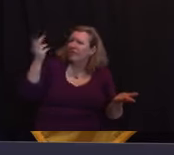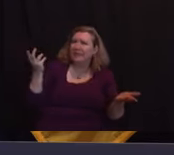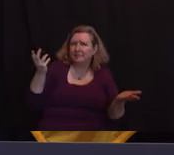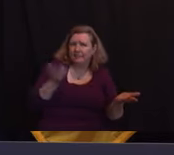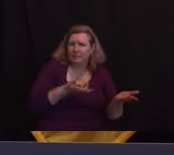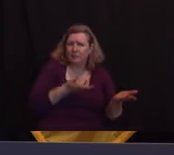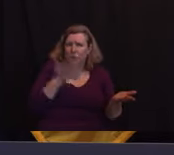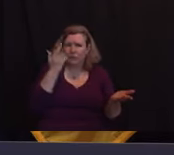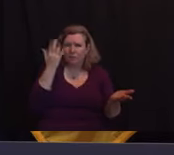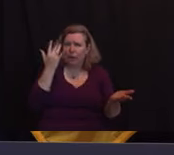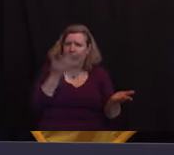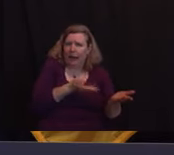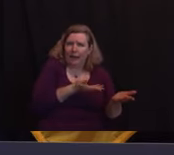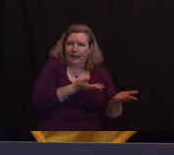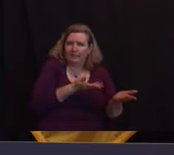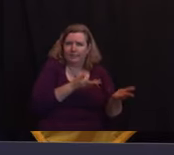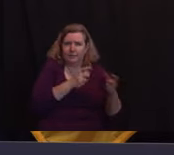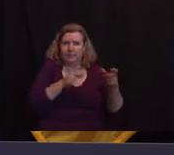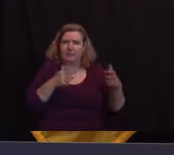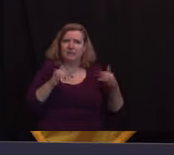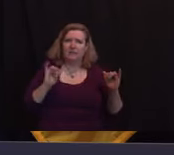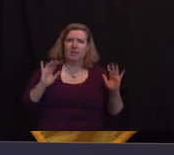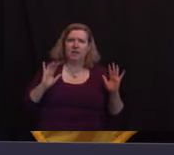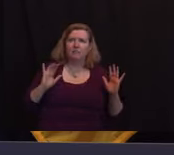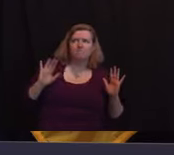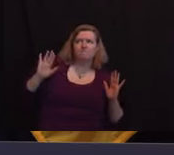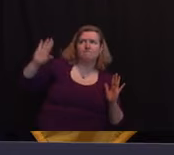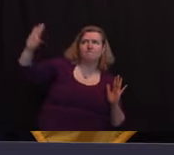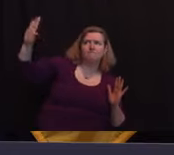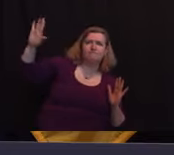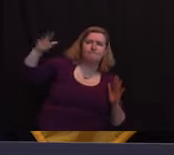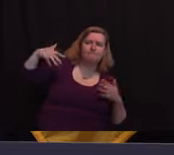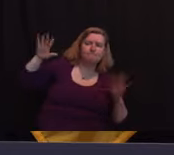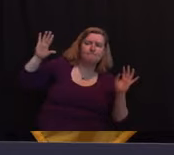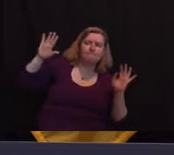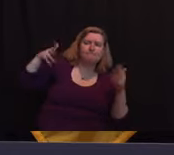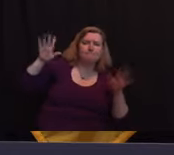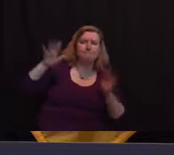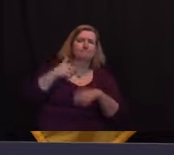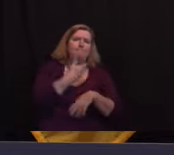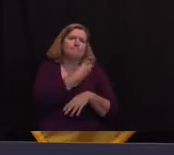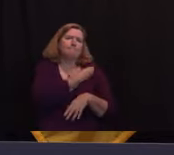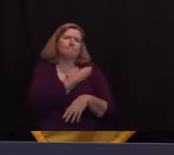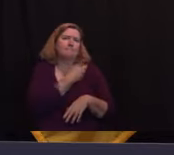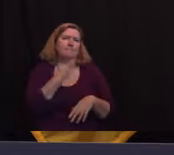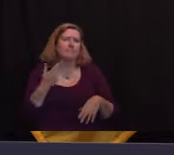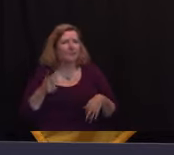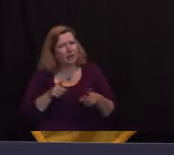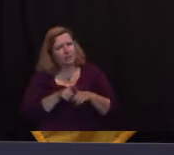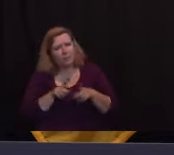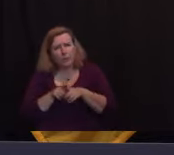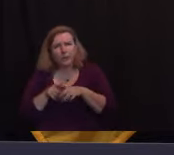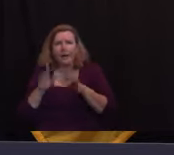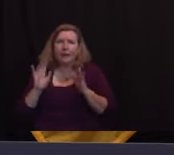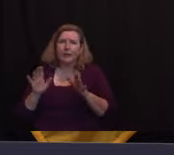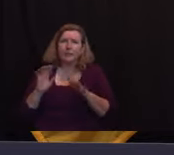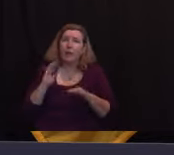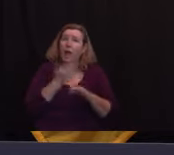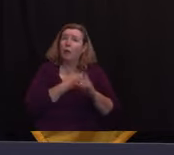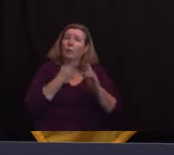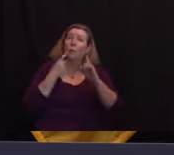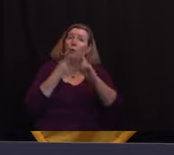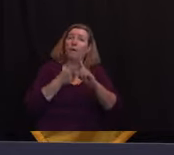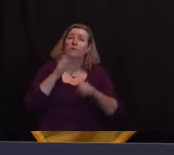the reasons that people are still not getting vaccinated? And the whole bit with our target of 4.7